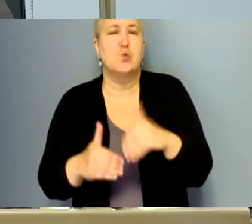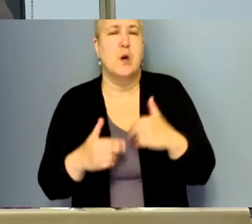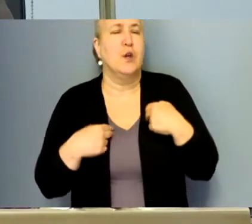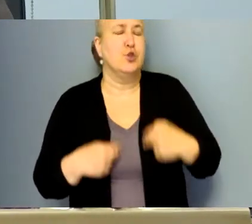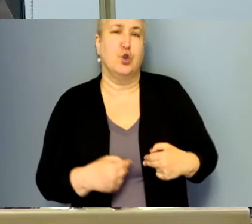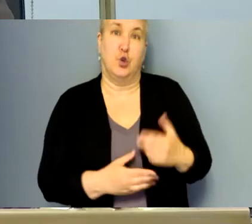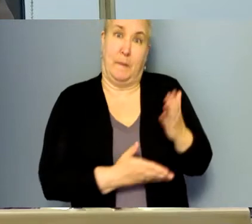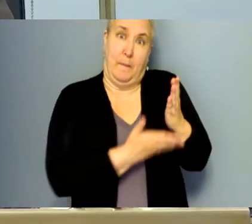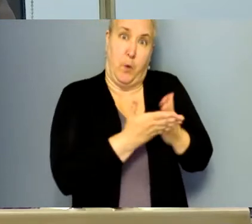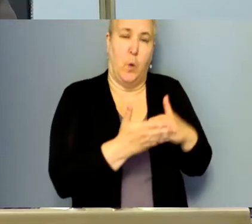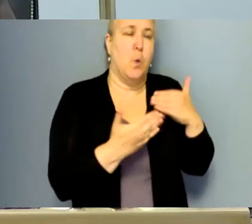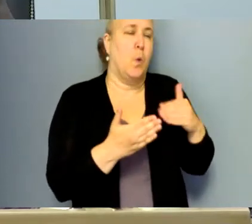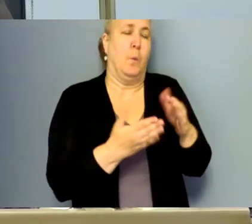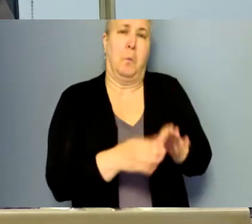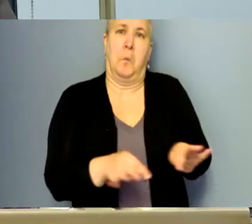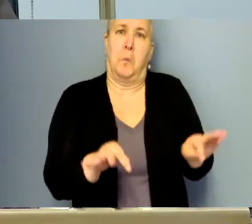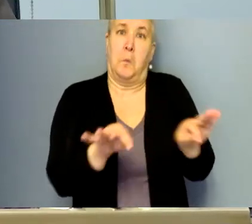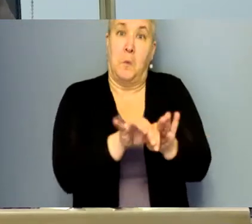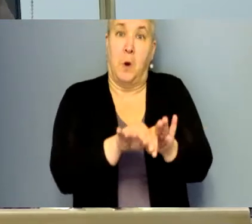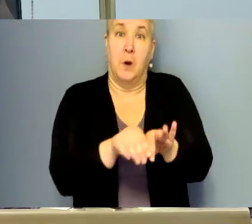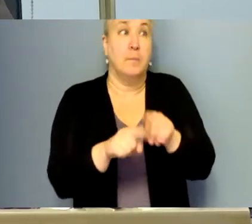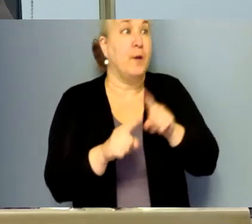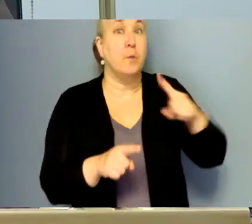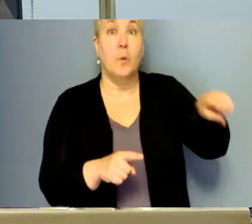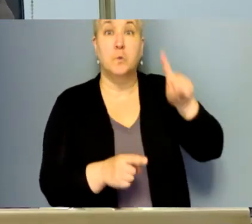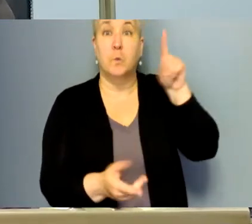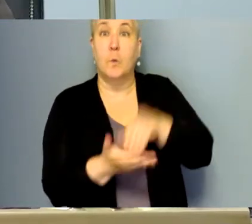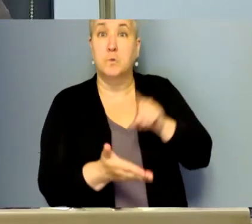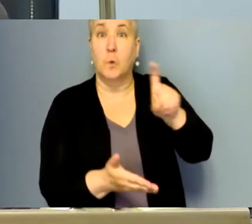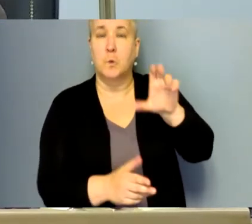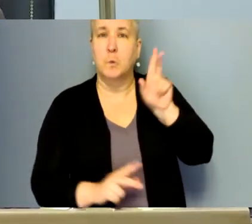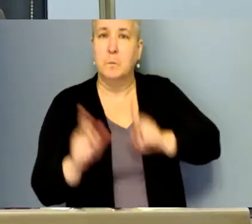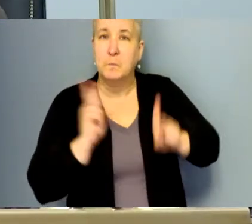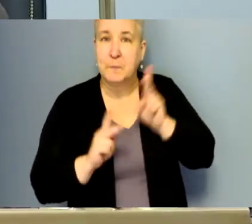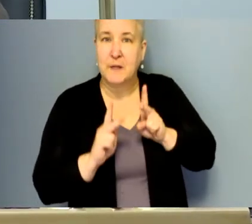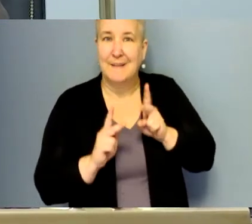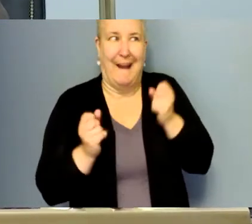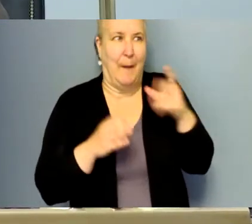I wonder how many of those 1,100 people you've kept out of jail.